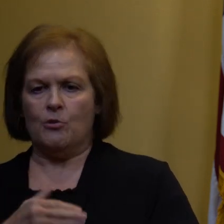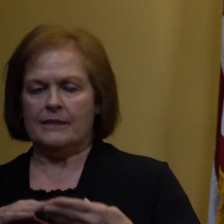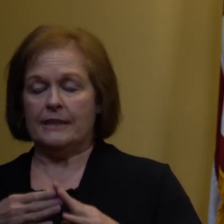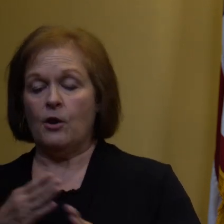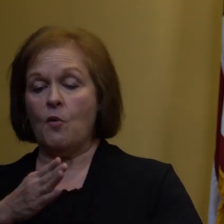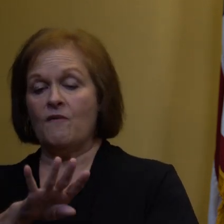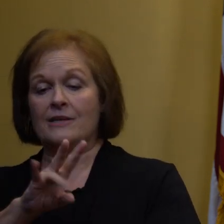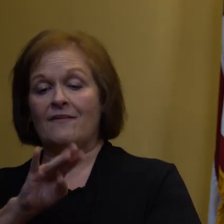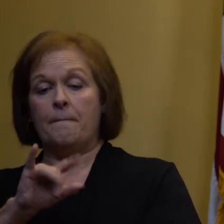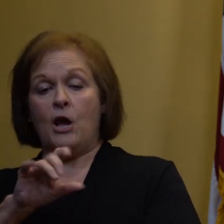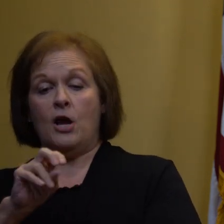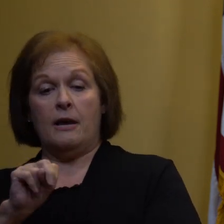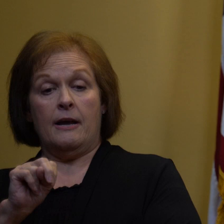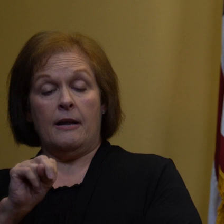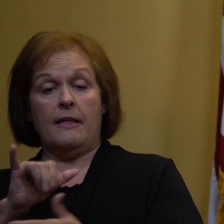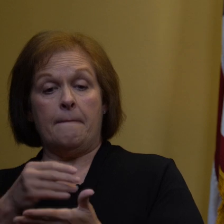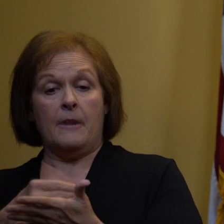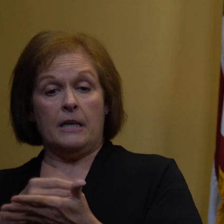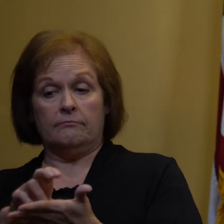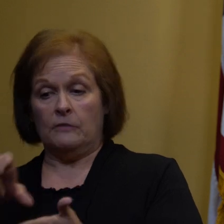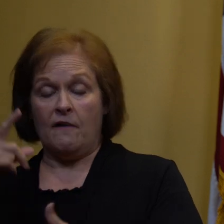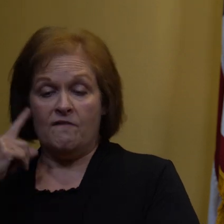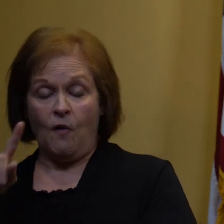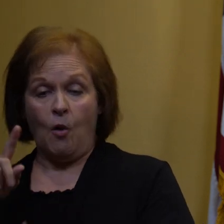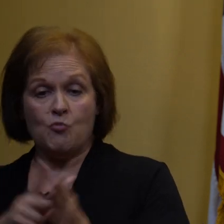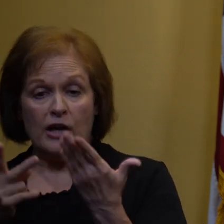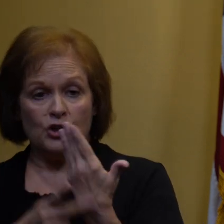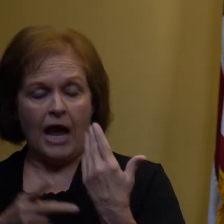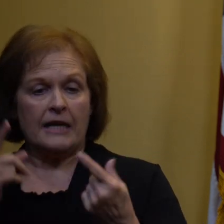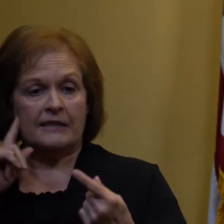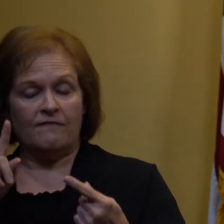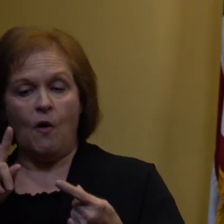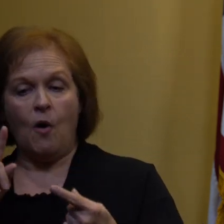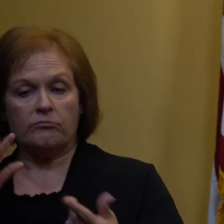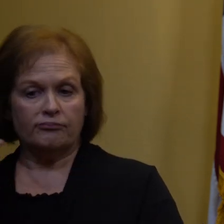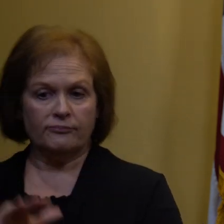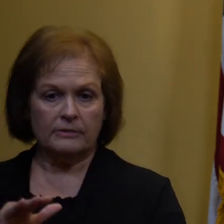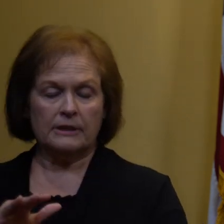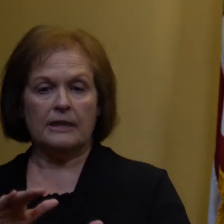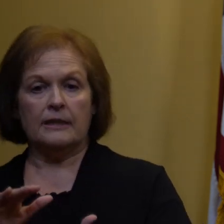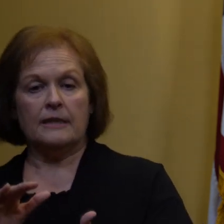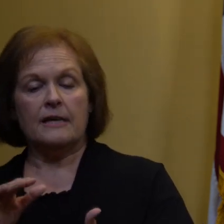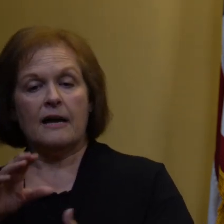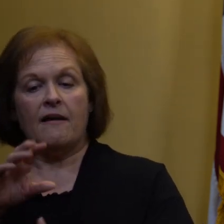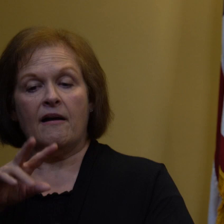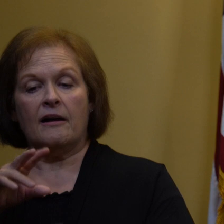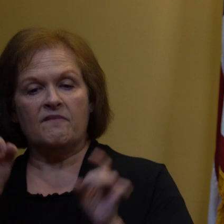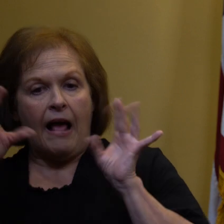$47 million has been appropriated for projects aimed at violence reduction and human